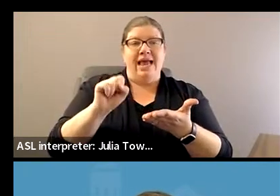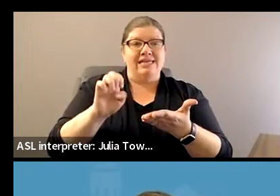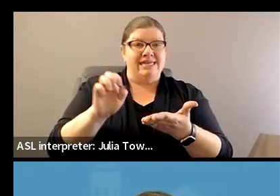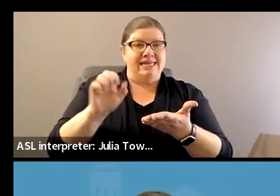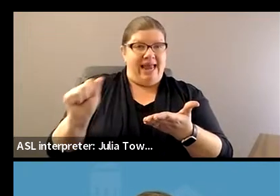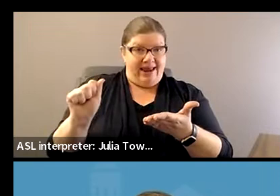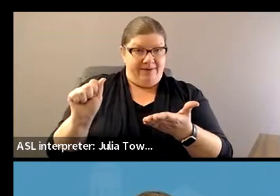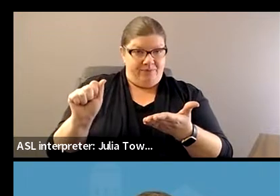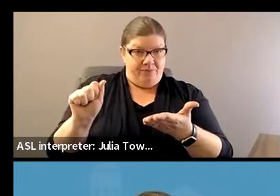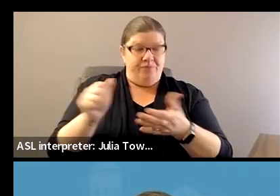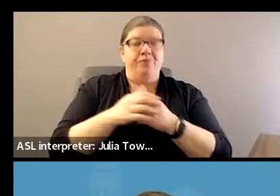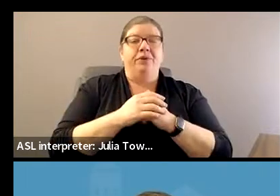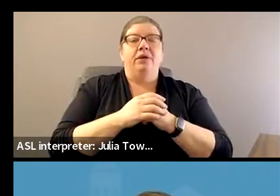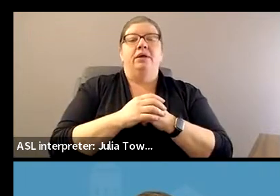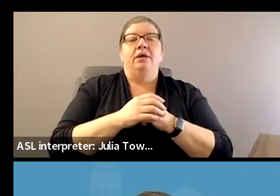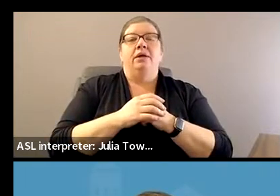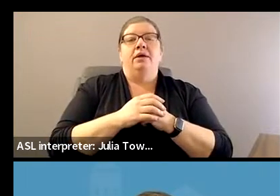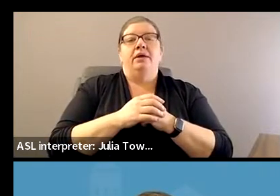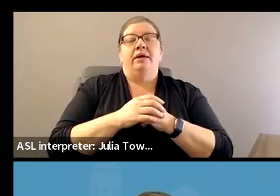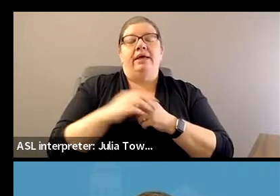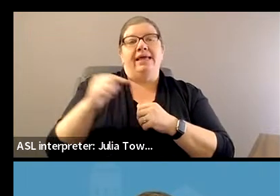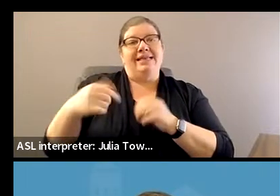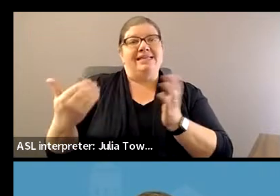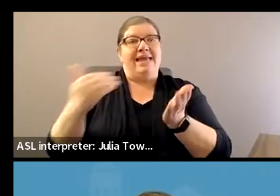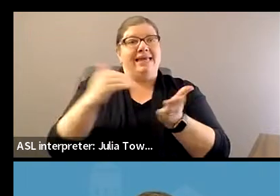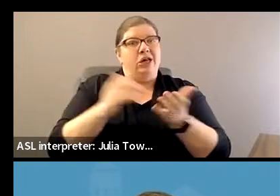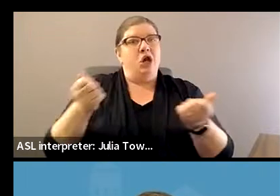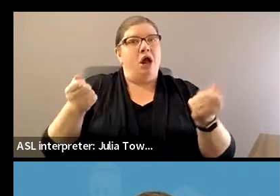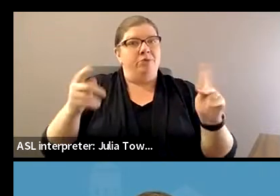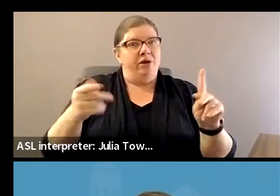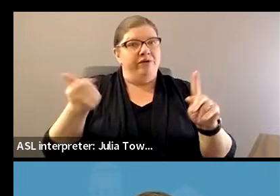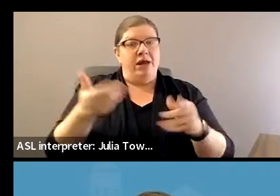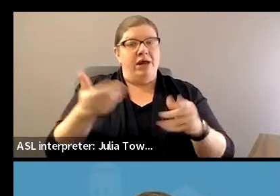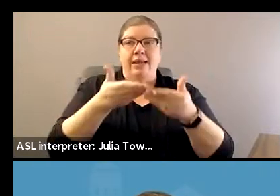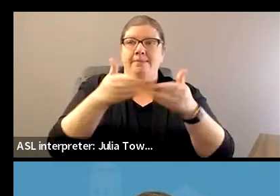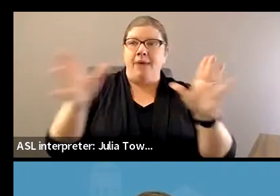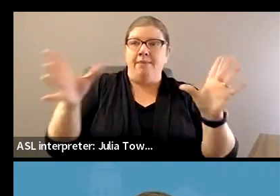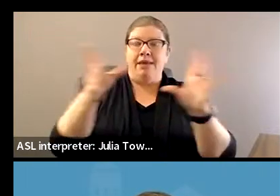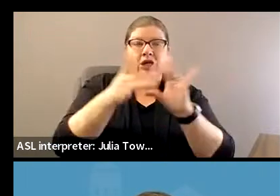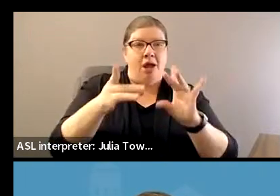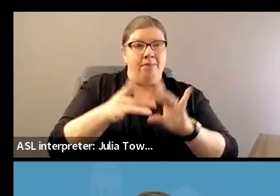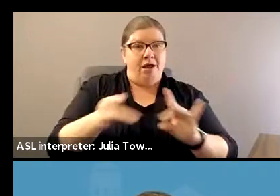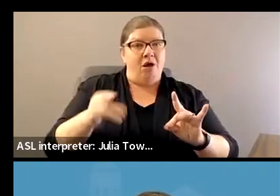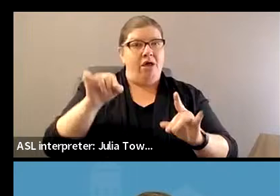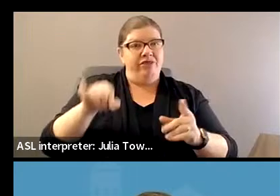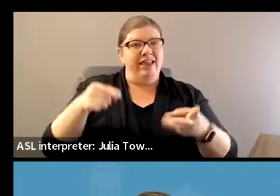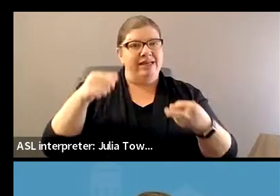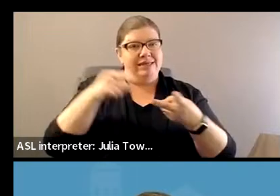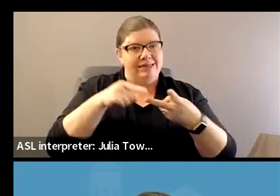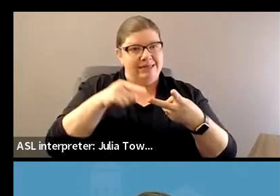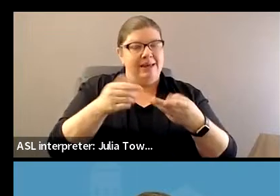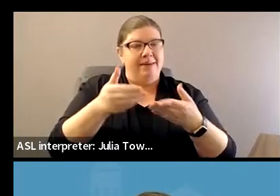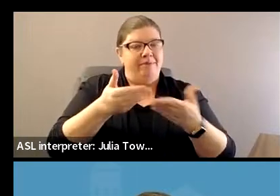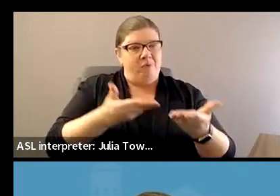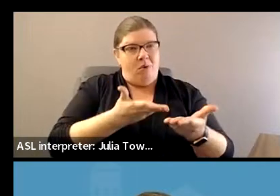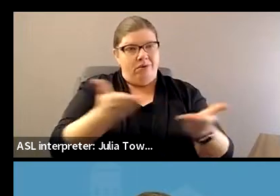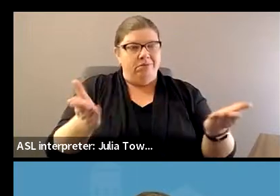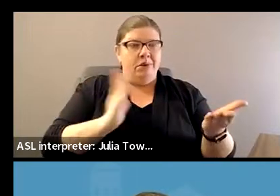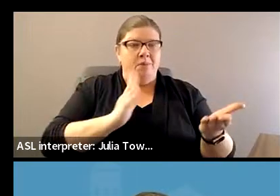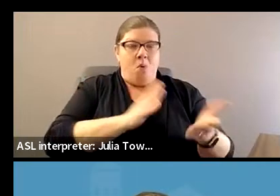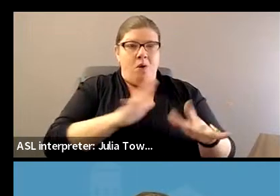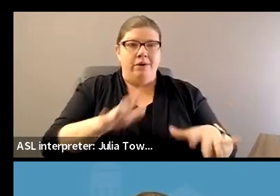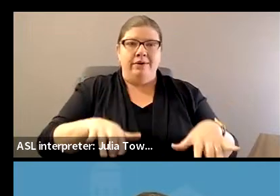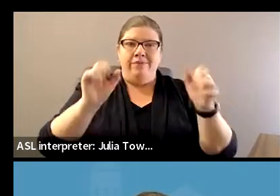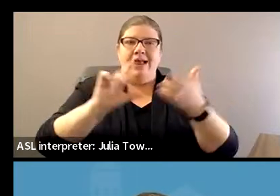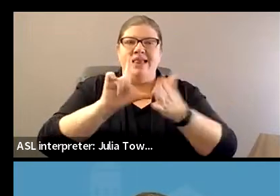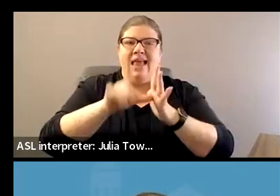CSEA. And this is, again, an opportunity for the public to make comment on this particular item before the board takes it up later in